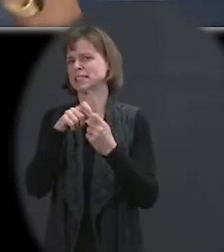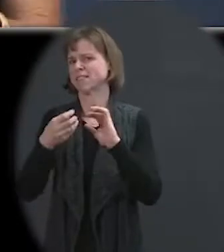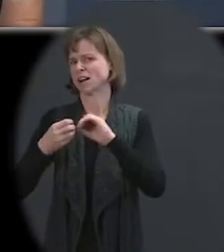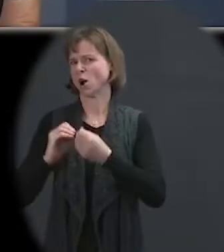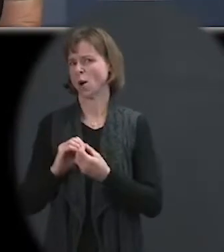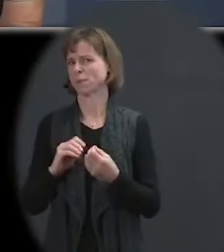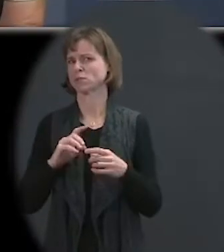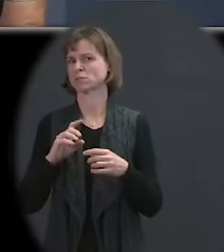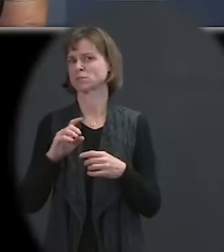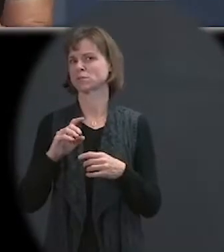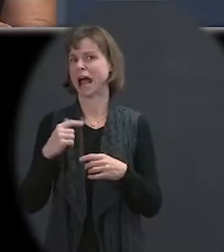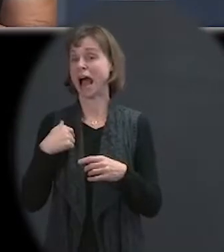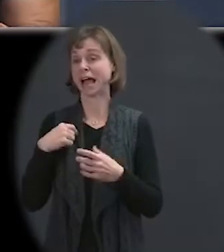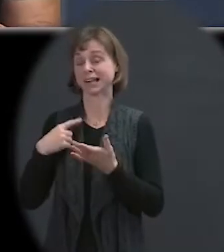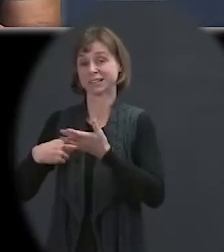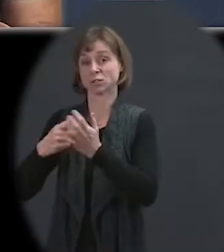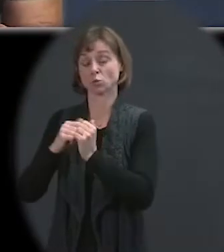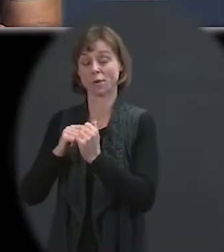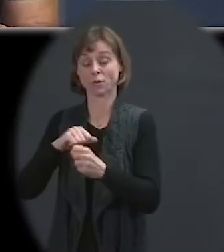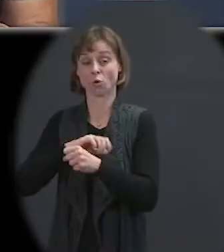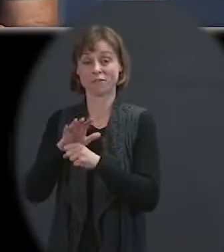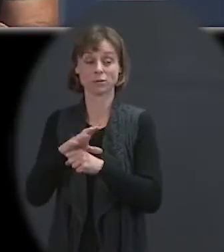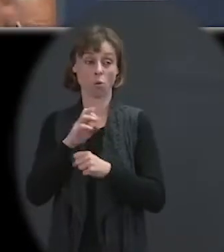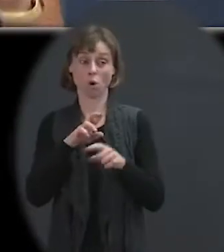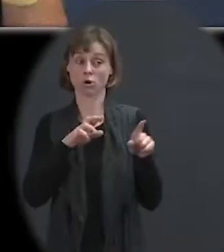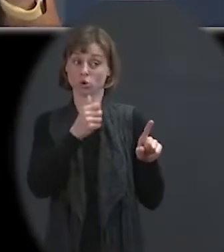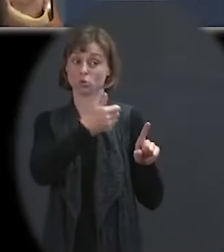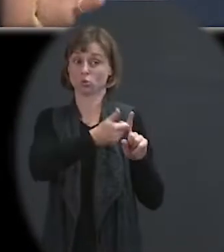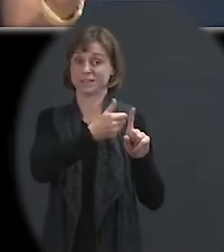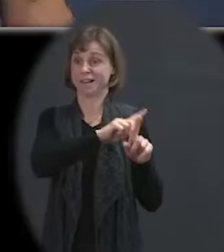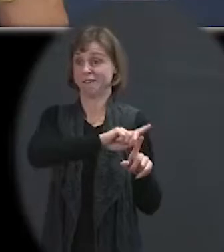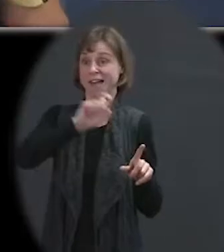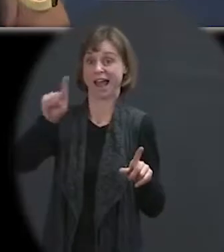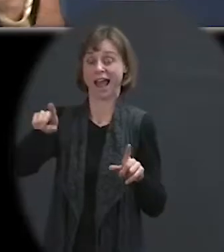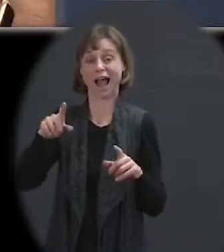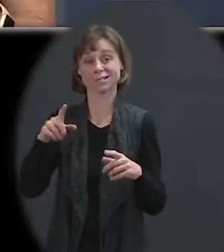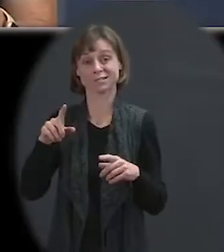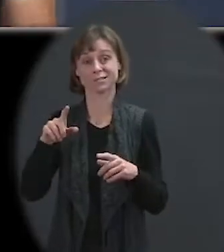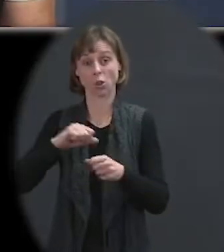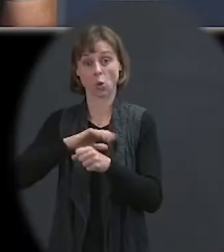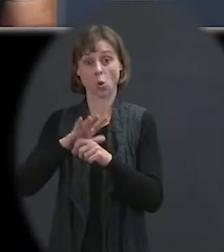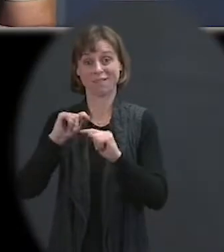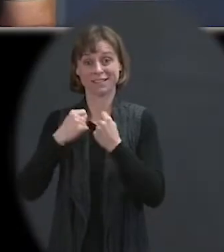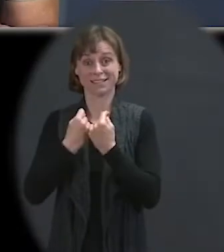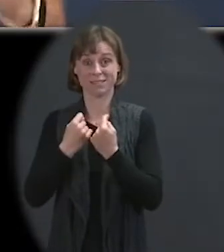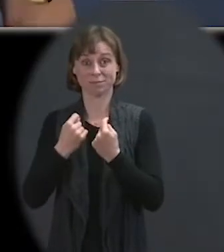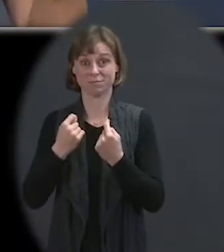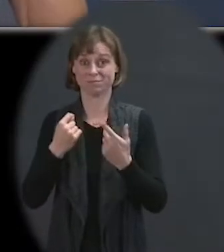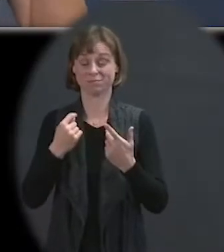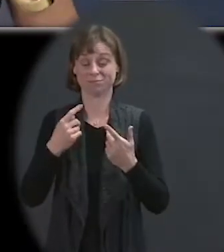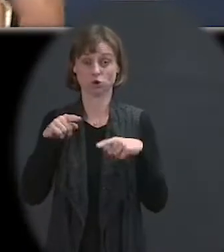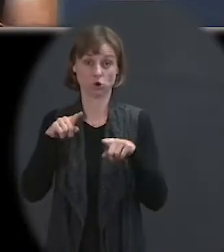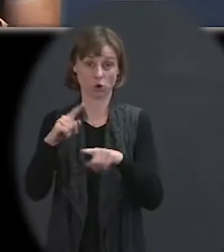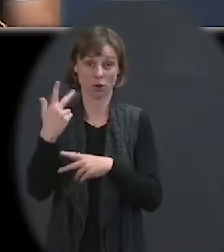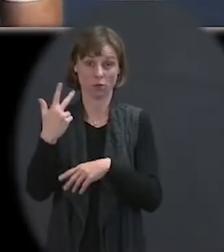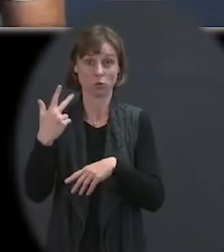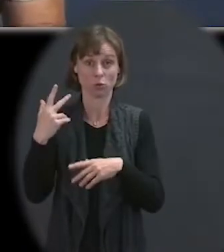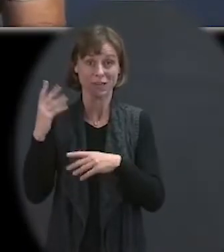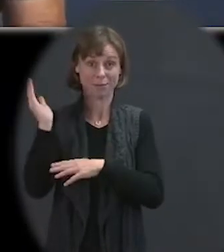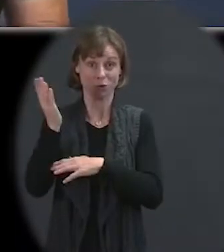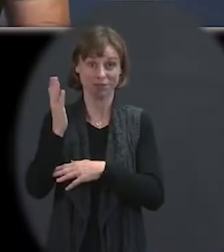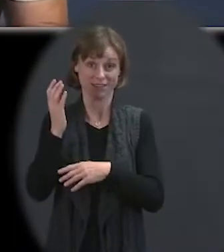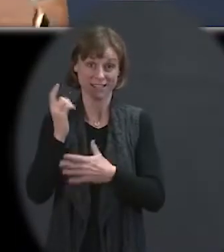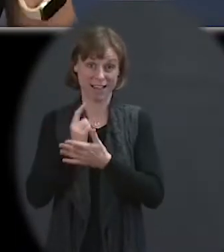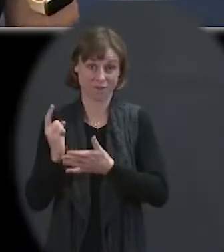you can, of course, ask them during one of their 3 briefings about the actual data behind it beyond the anecdotal stories, which alone are certainly